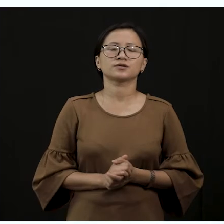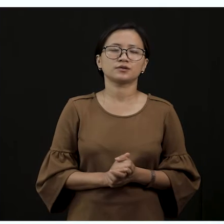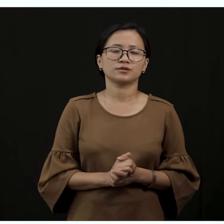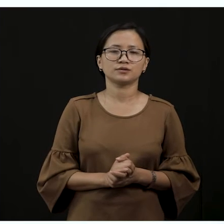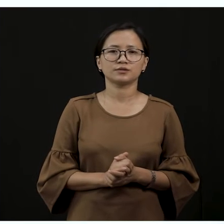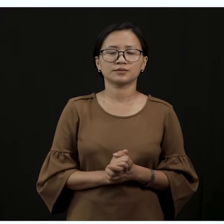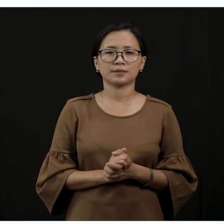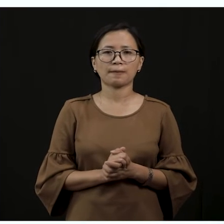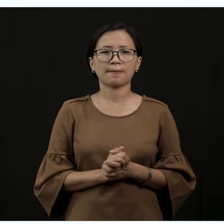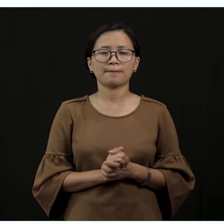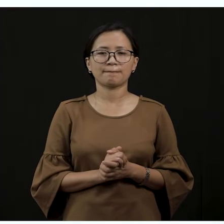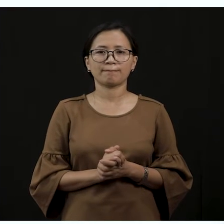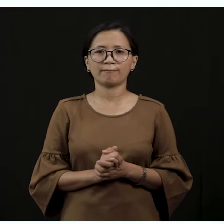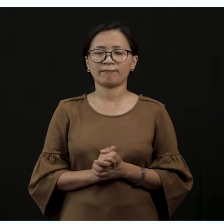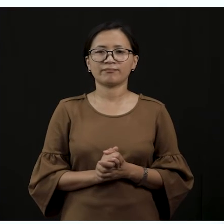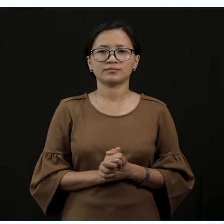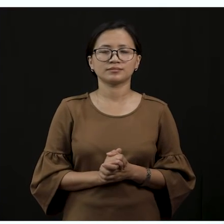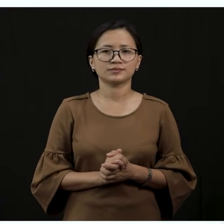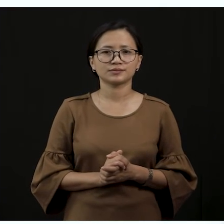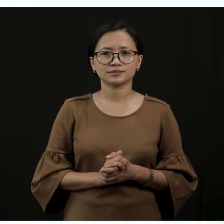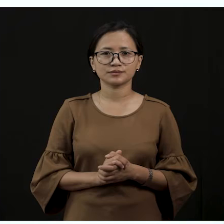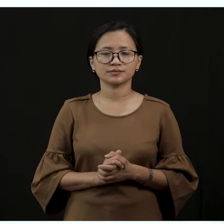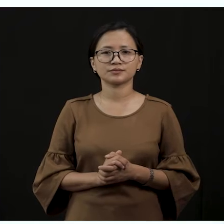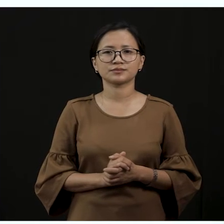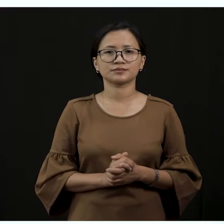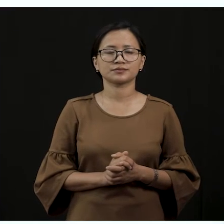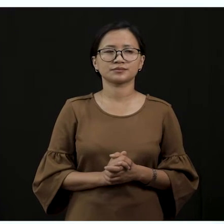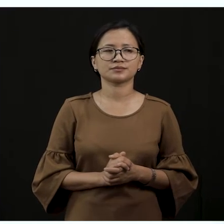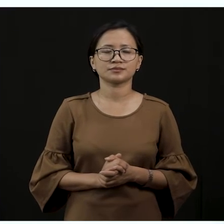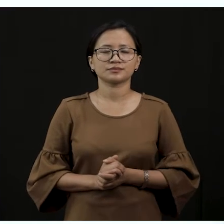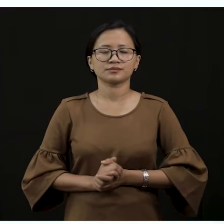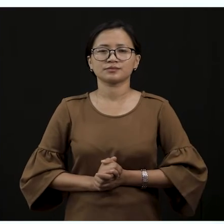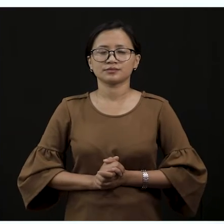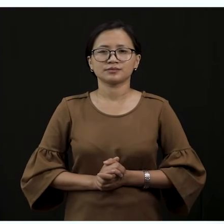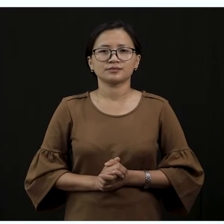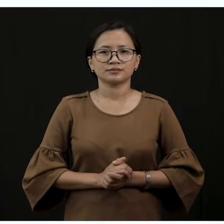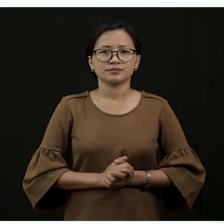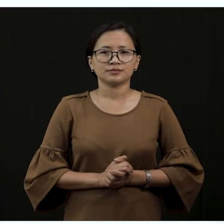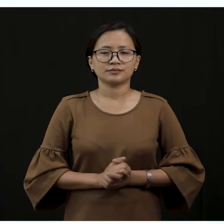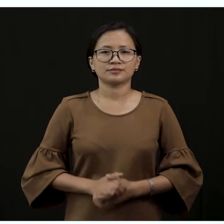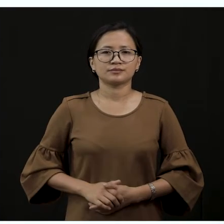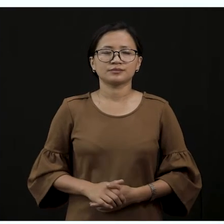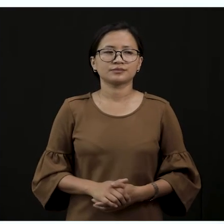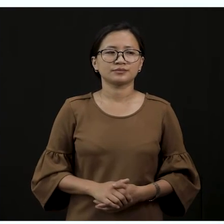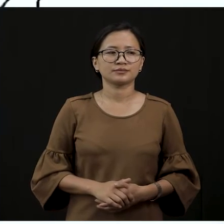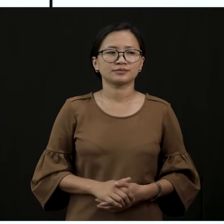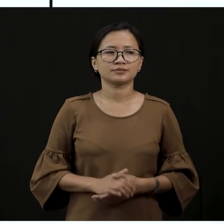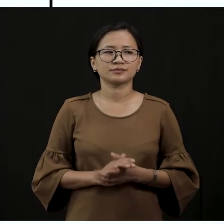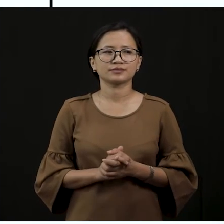C-U-R-V-E-D, curved. Okay, curved line and straight line. Curved and straight.